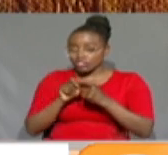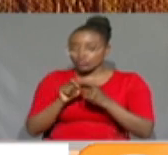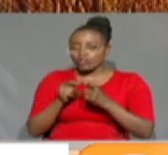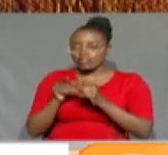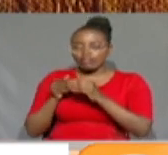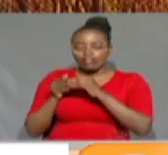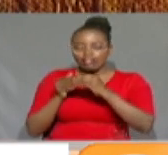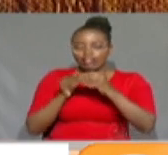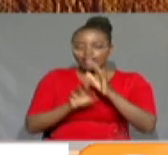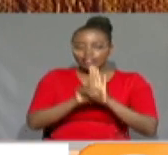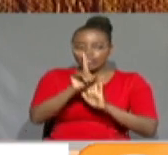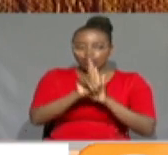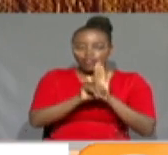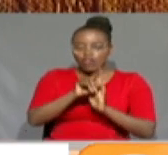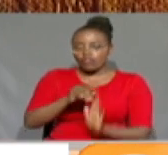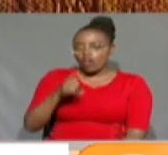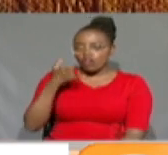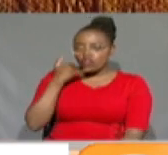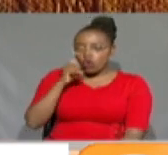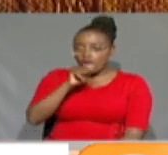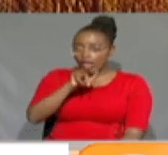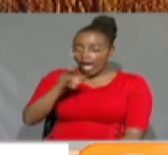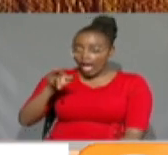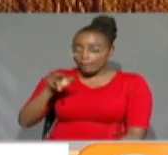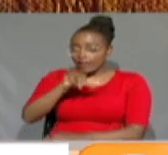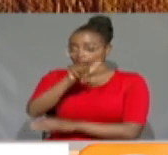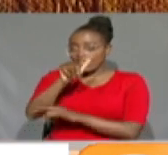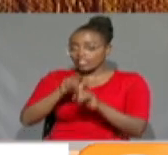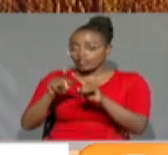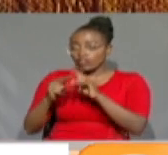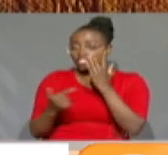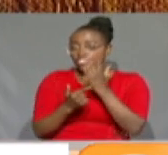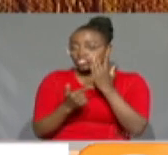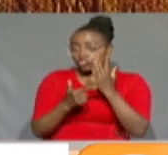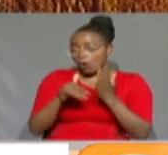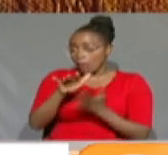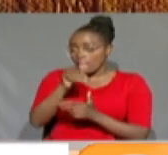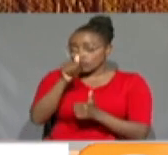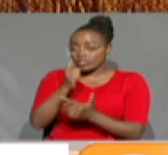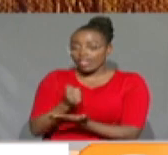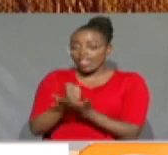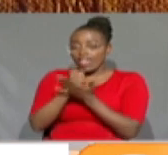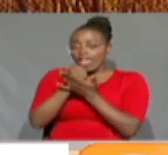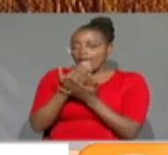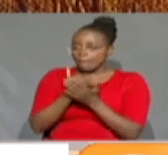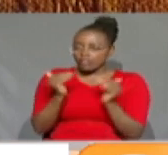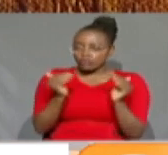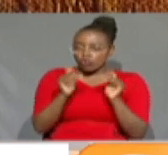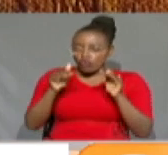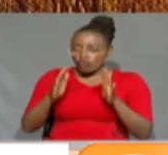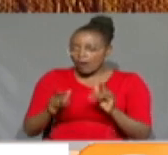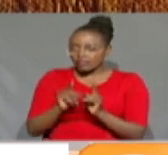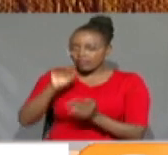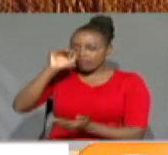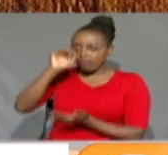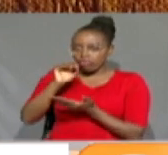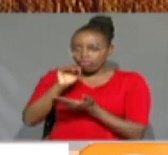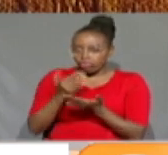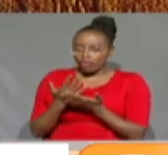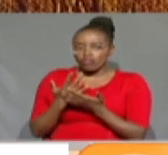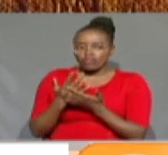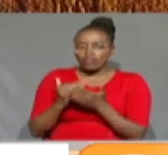the forefront of developing mobile apps and other digital platforms that have helped smallholder farmers reduce